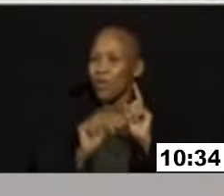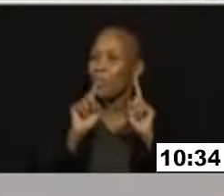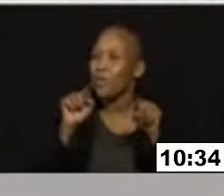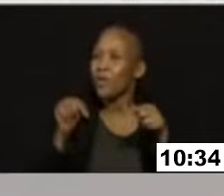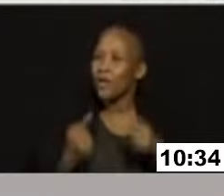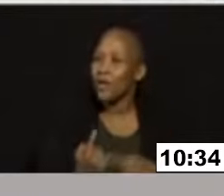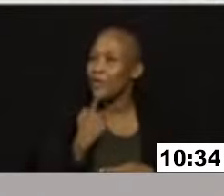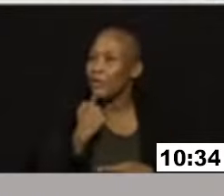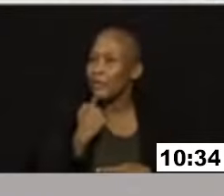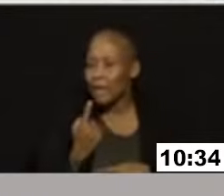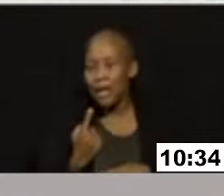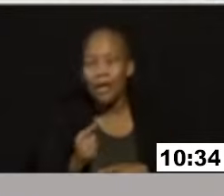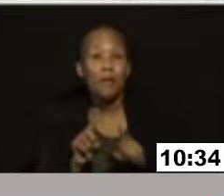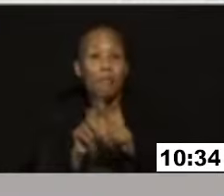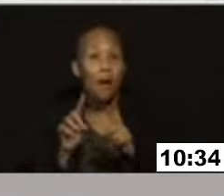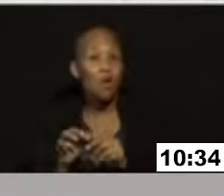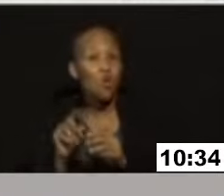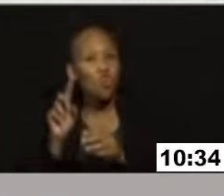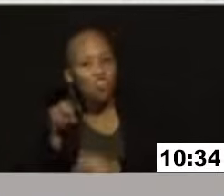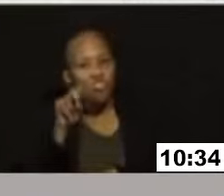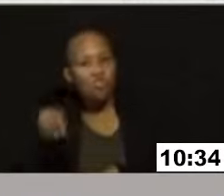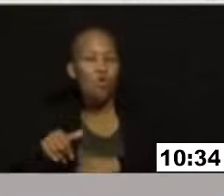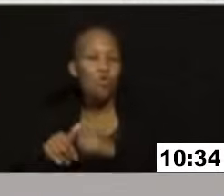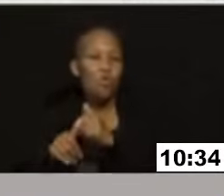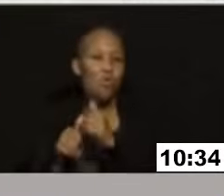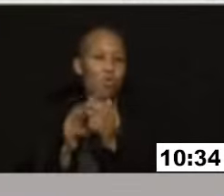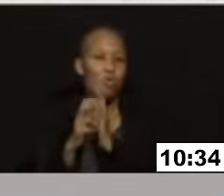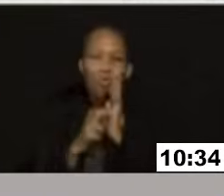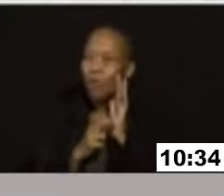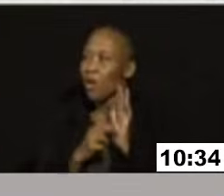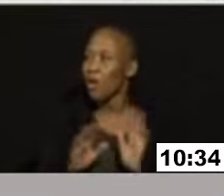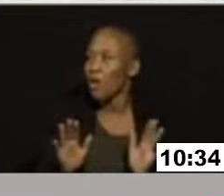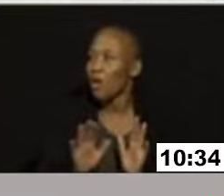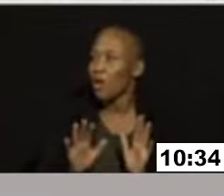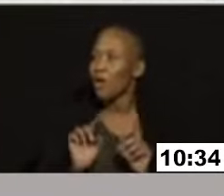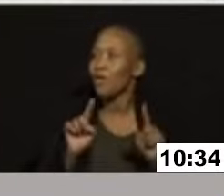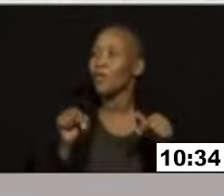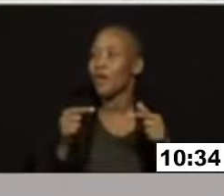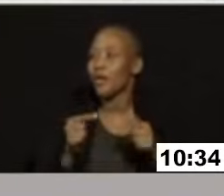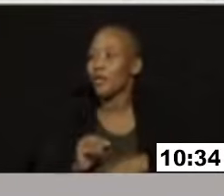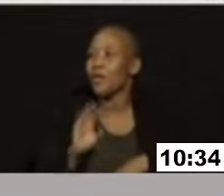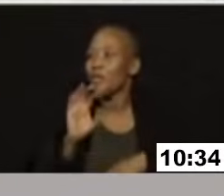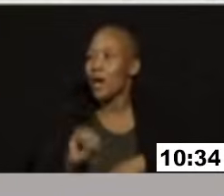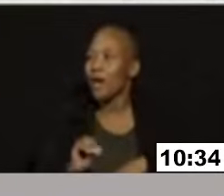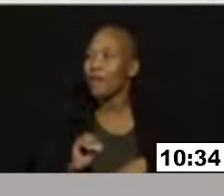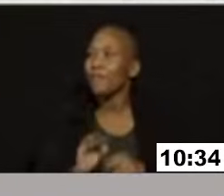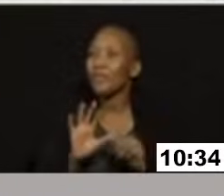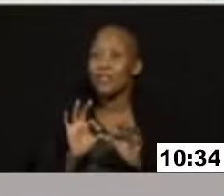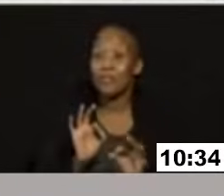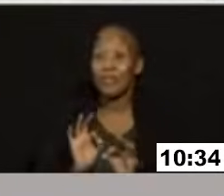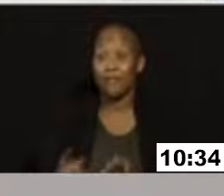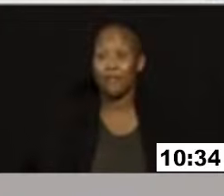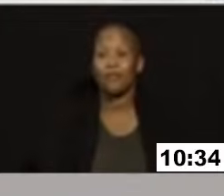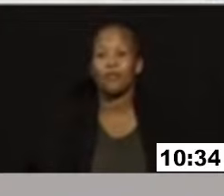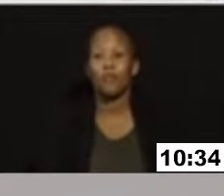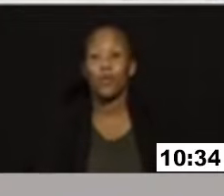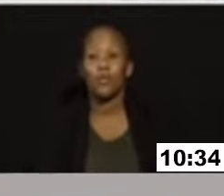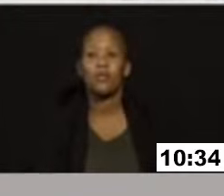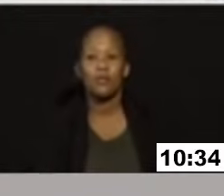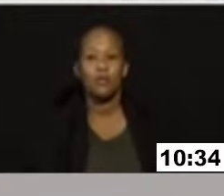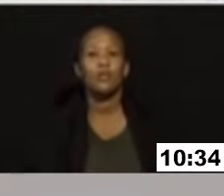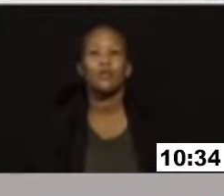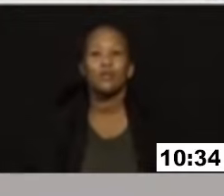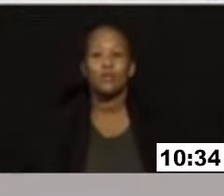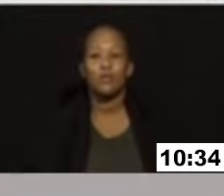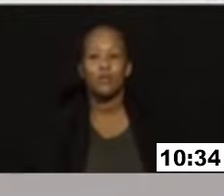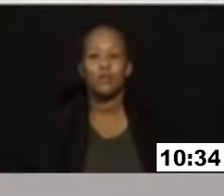under the wrong rule. But my submission to you is that it is not inadvertence. There was a specific reliance on 3.4, and